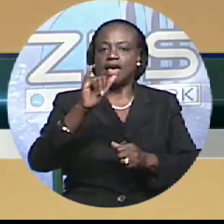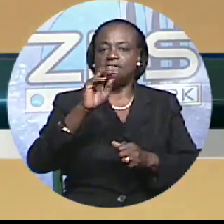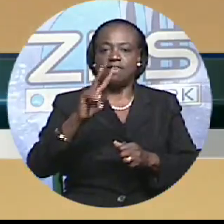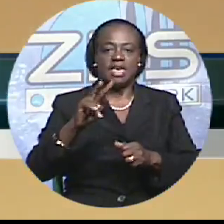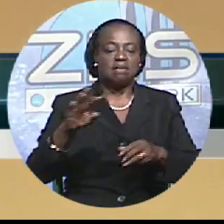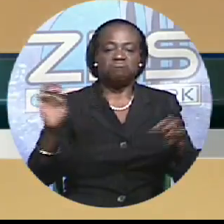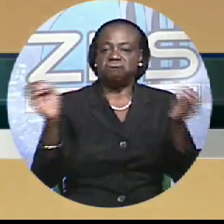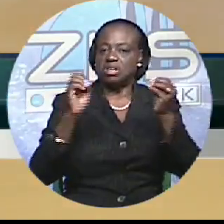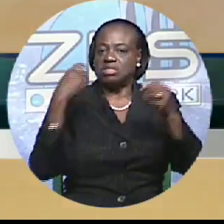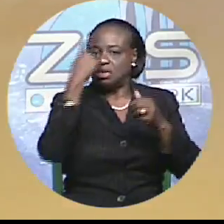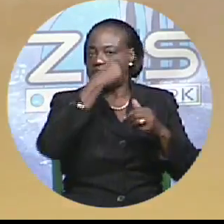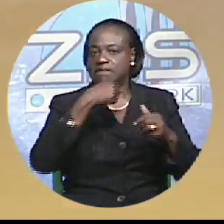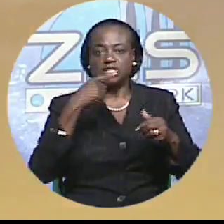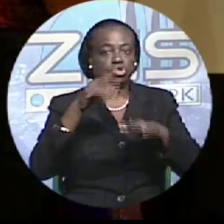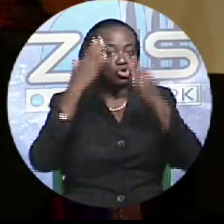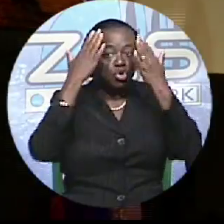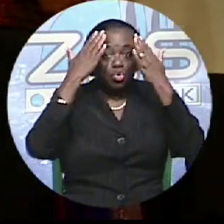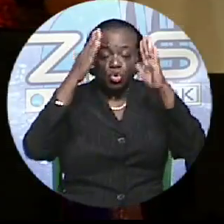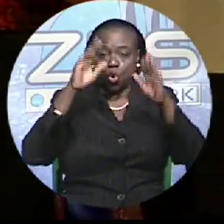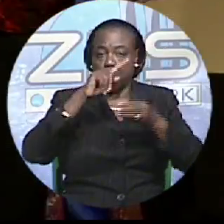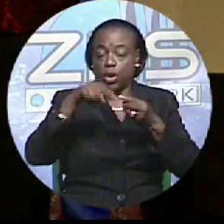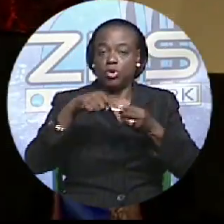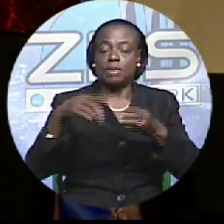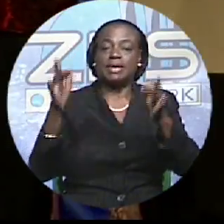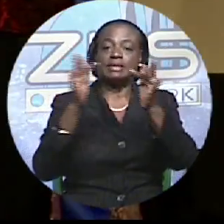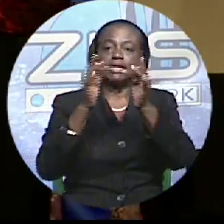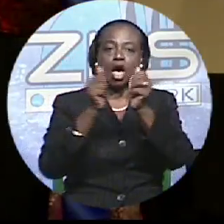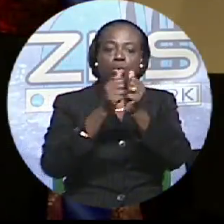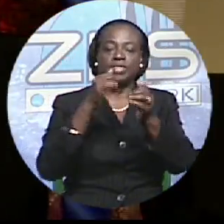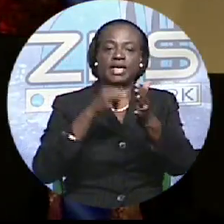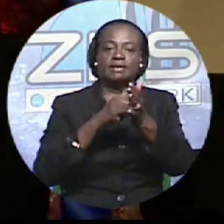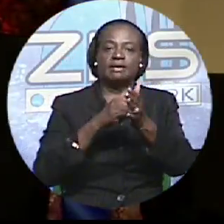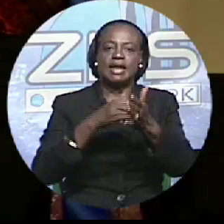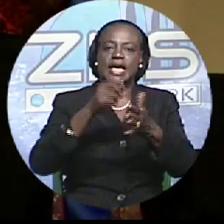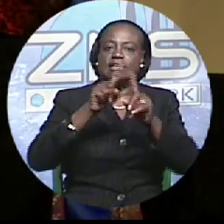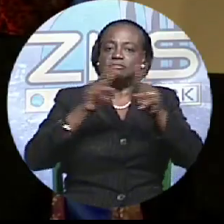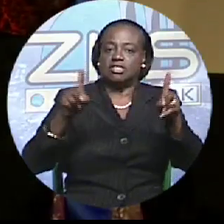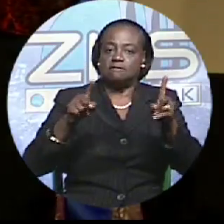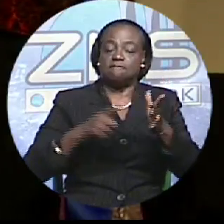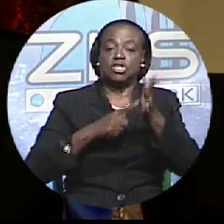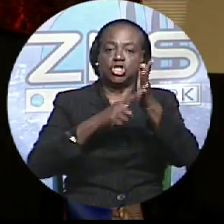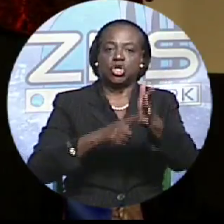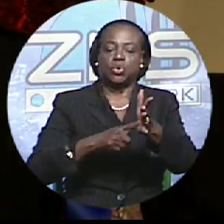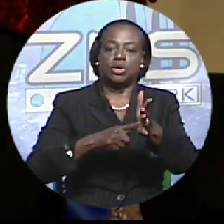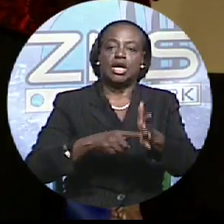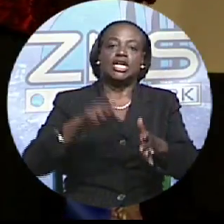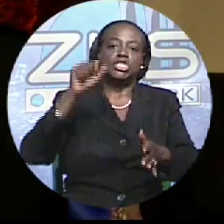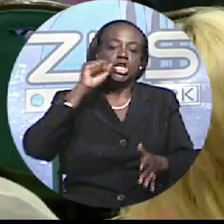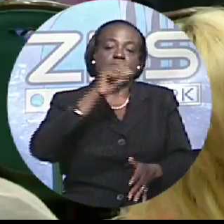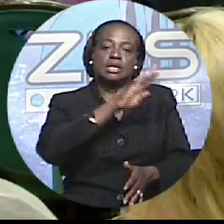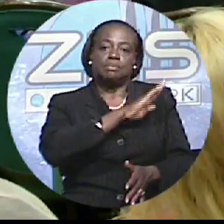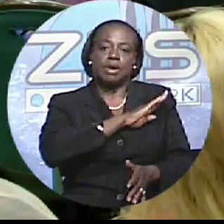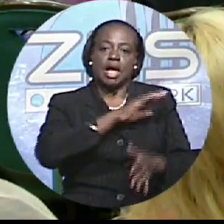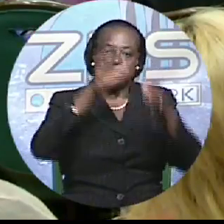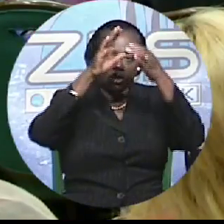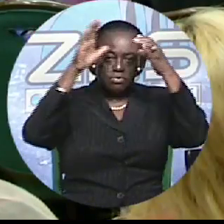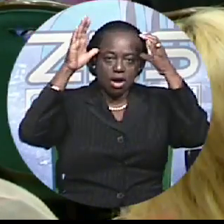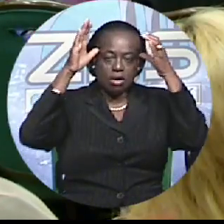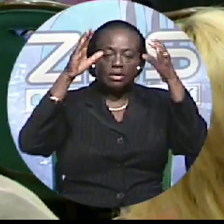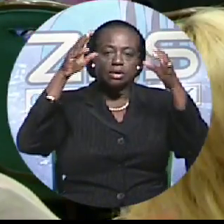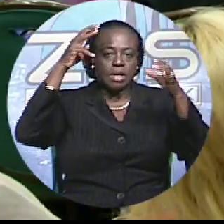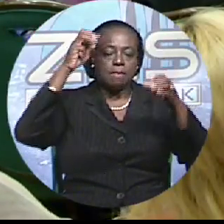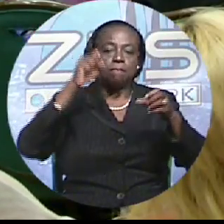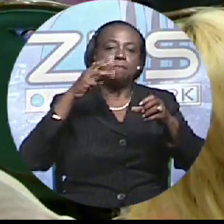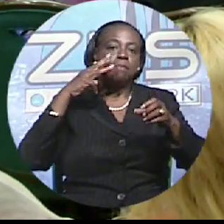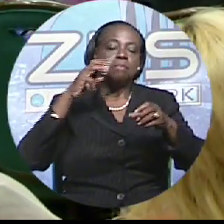never know when you come in contact with it. In a separate show earlier in the evening, Chantel O'Brien was crowned Miss World Bahamas. At a press conference following